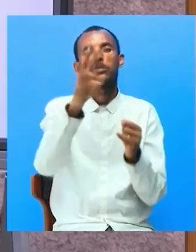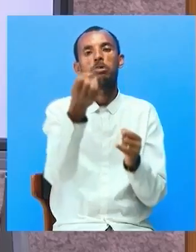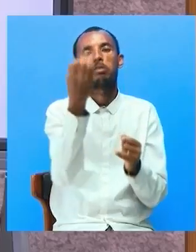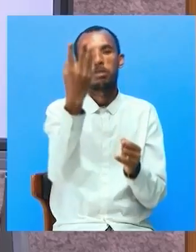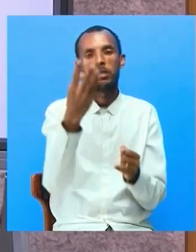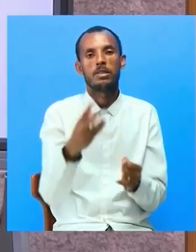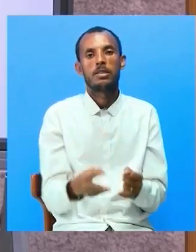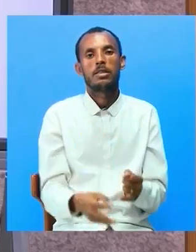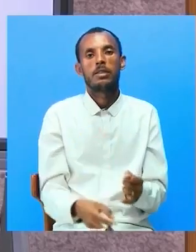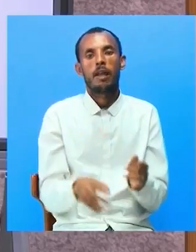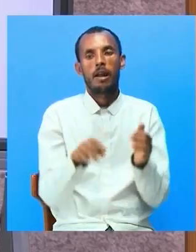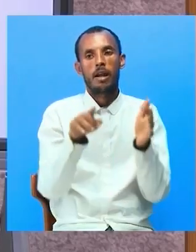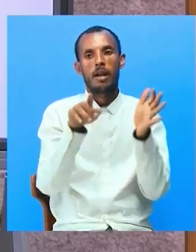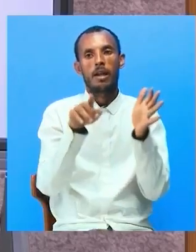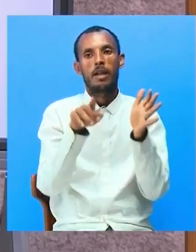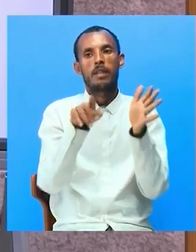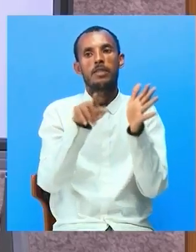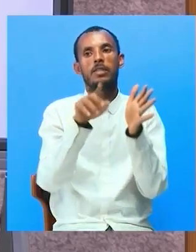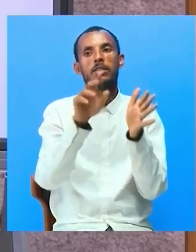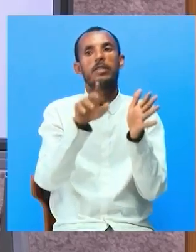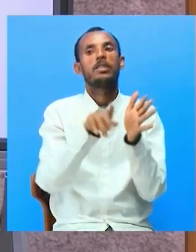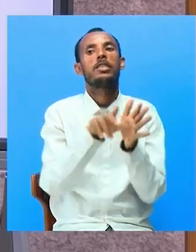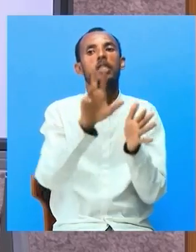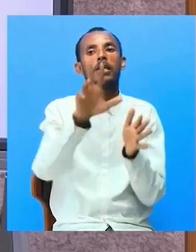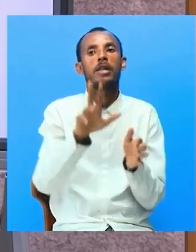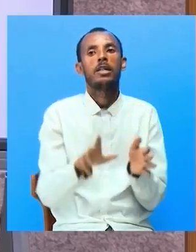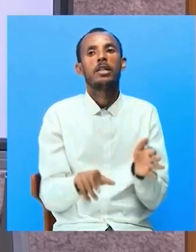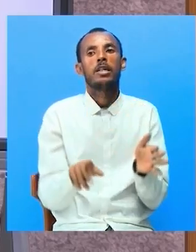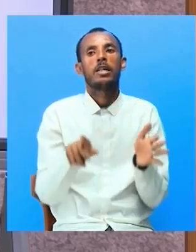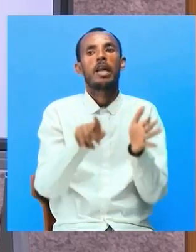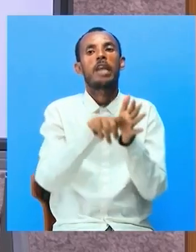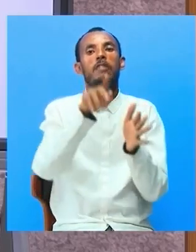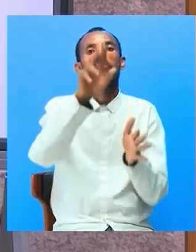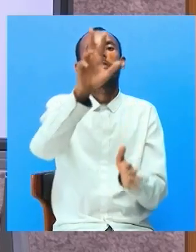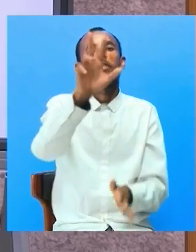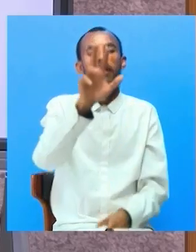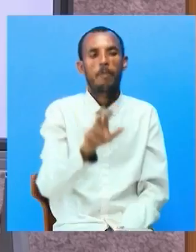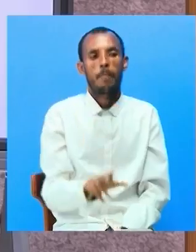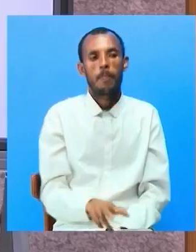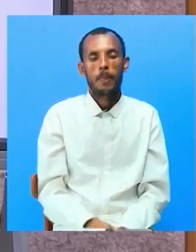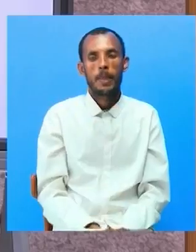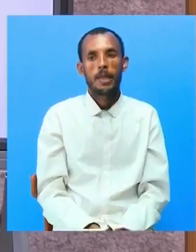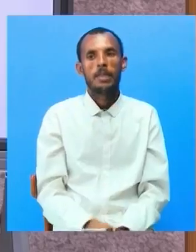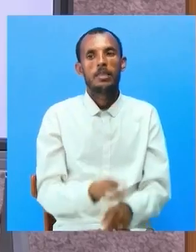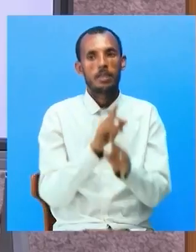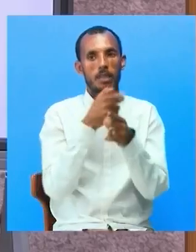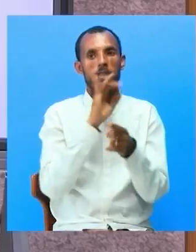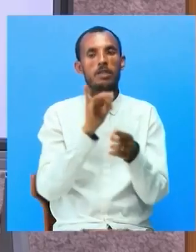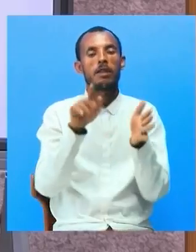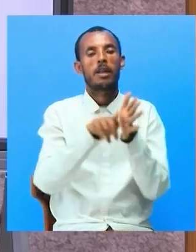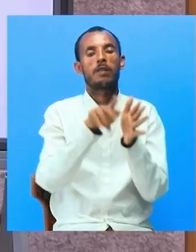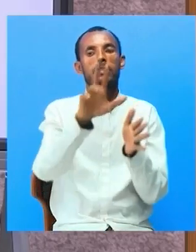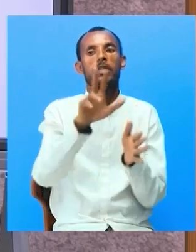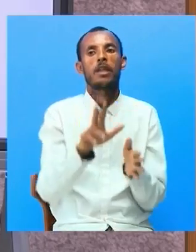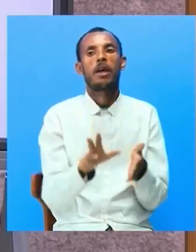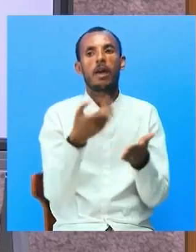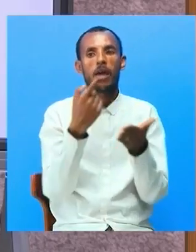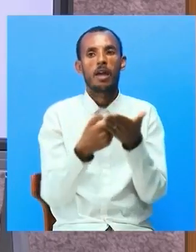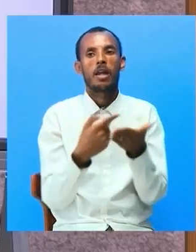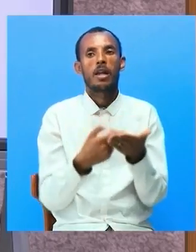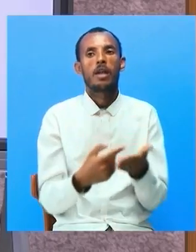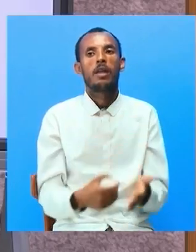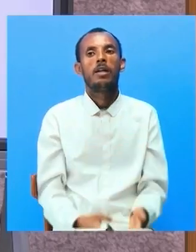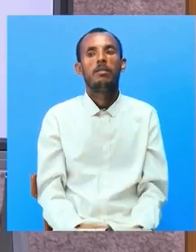what? 6 divided by 2 gives us 3. So the sign of the quotient is negative, and the answer will be minus 3. Again,